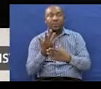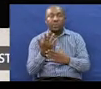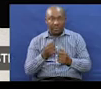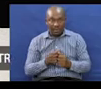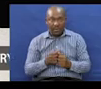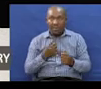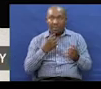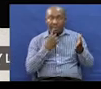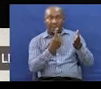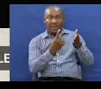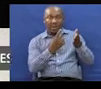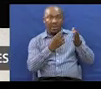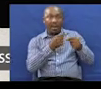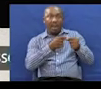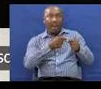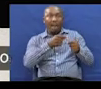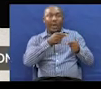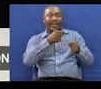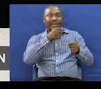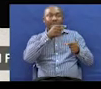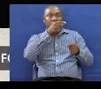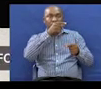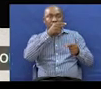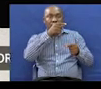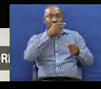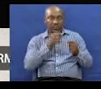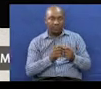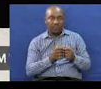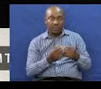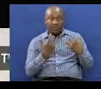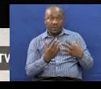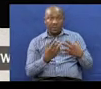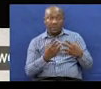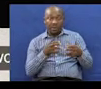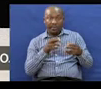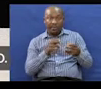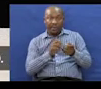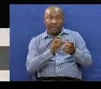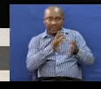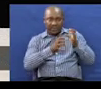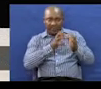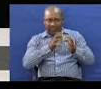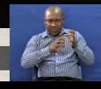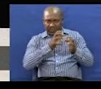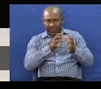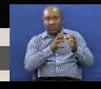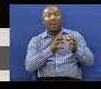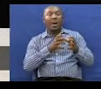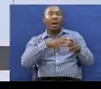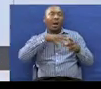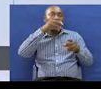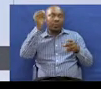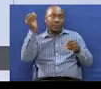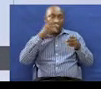must know how to write a word equation, and it must be written in words. Therefore, this is potassium chlorate.